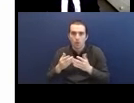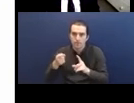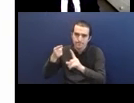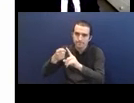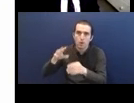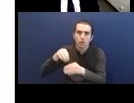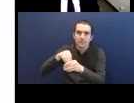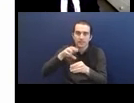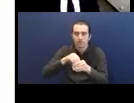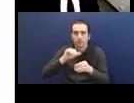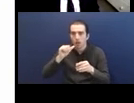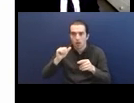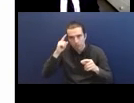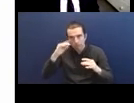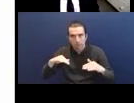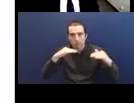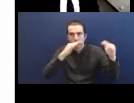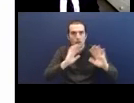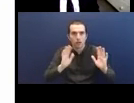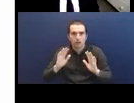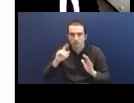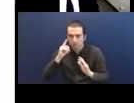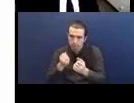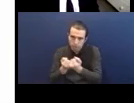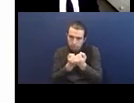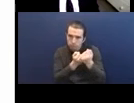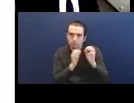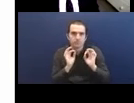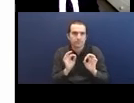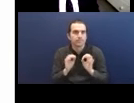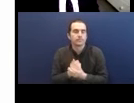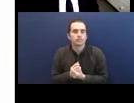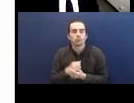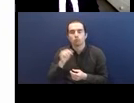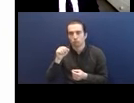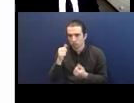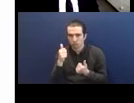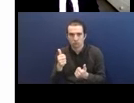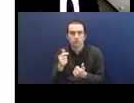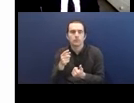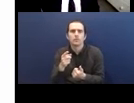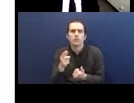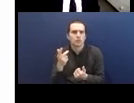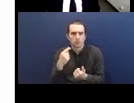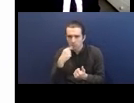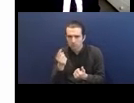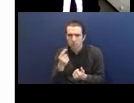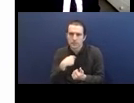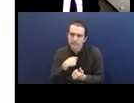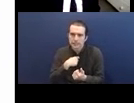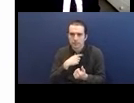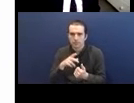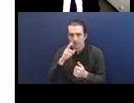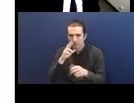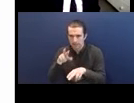They need to have the data of learners with disabilities, accessibility, structure if not accessible, and use of universal disability